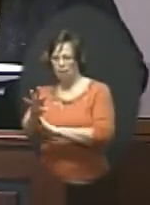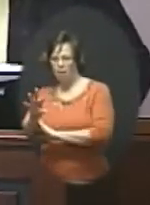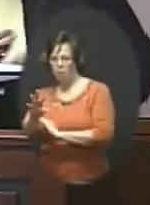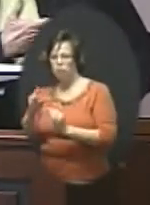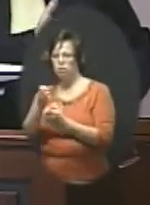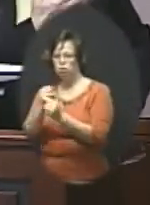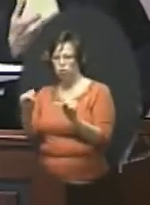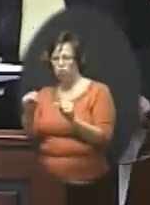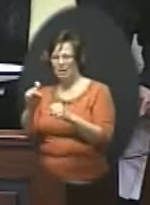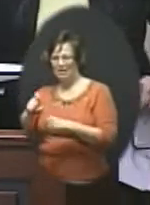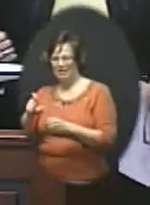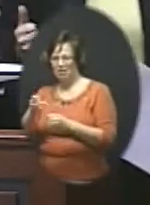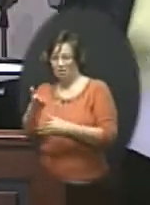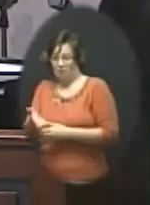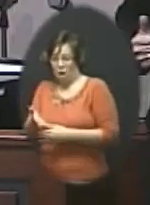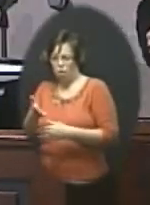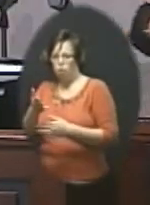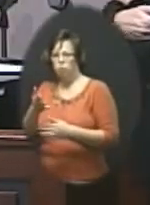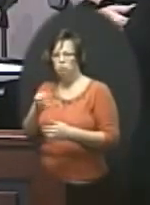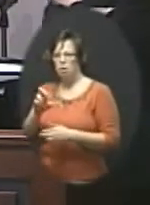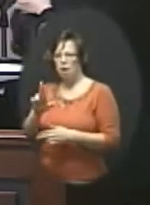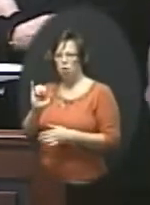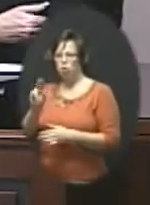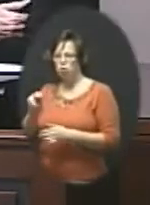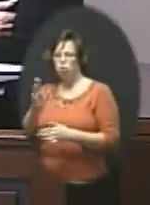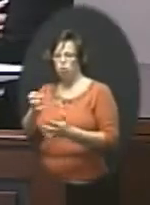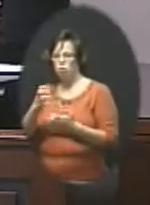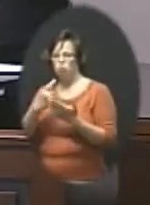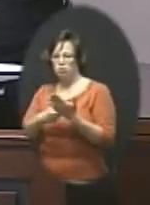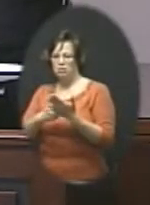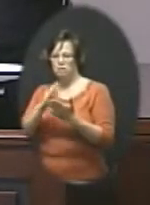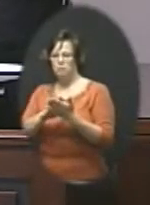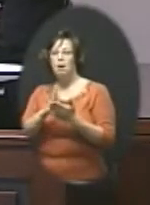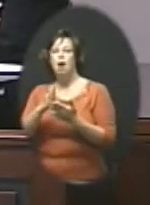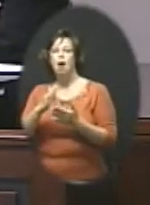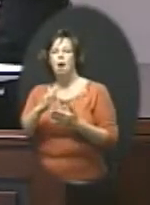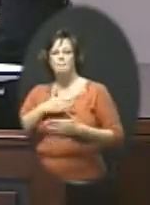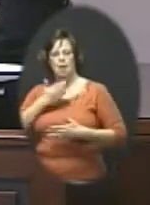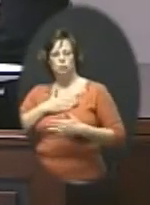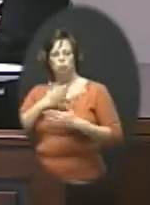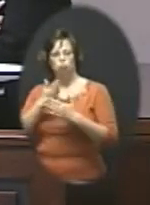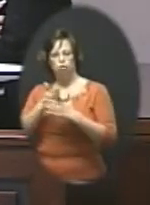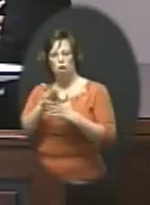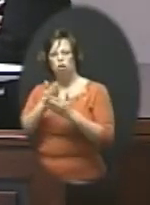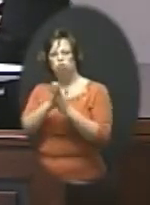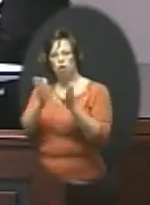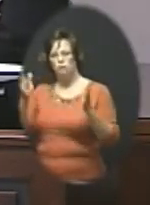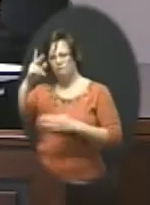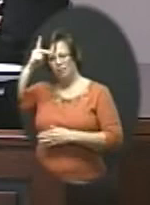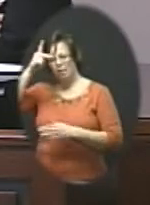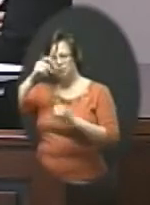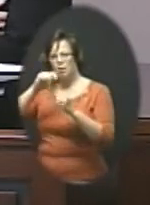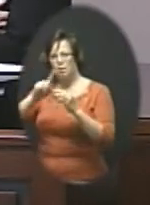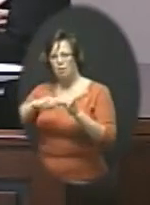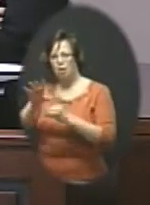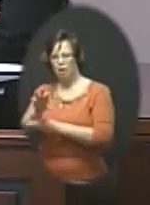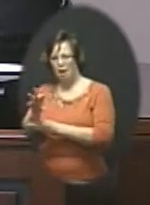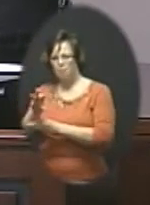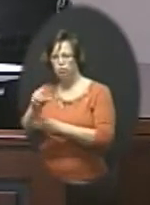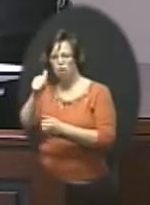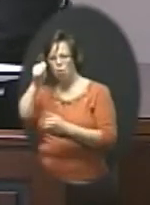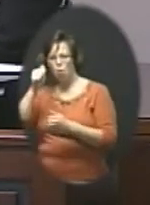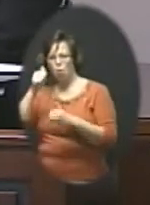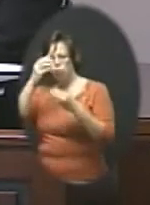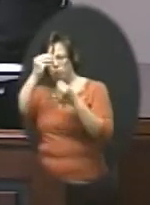needs there. So, Aaron, do you want to address some of that? You bet. I'm happy to share general philosophy about cameras and security and what we did. I won't tell you where they